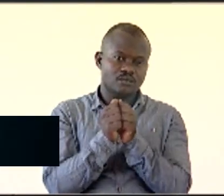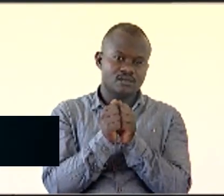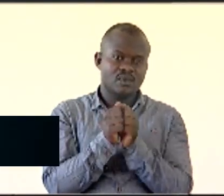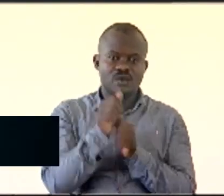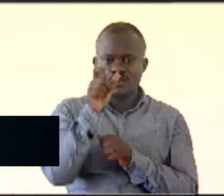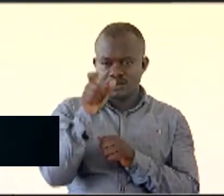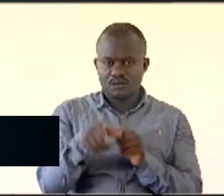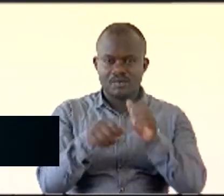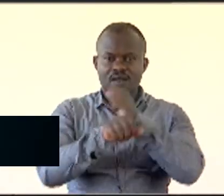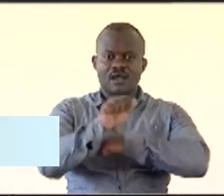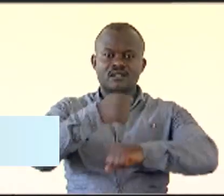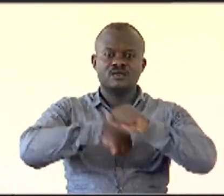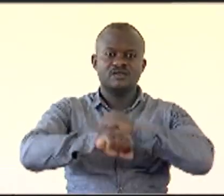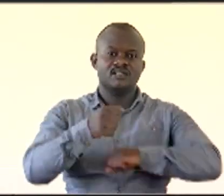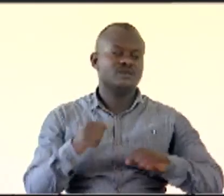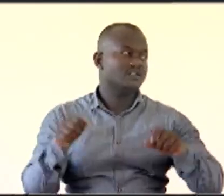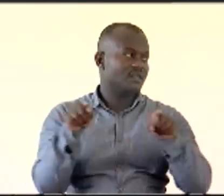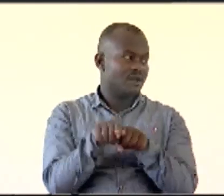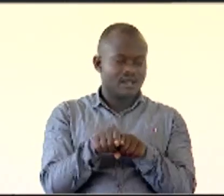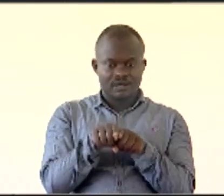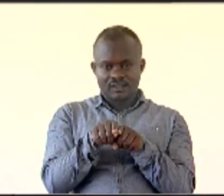human activities like